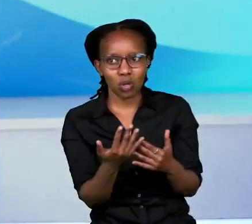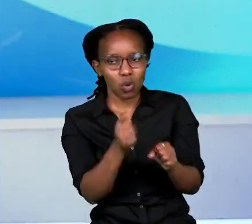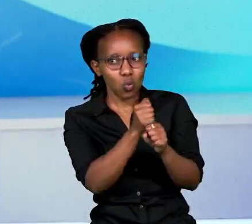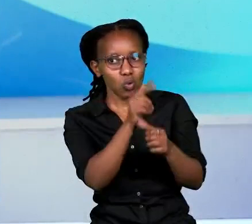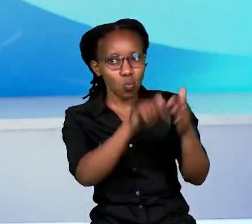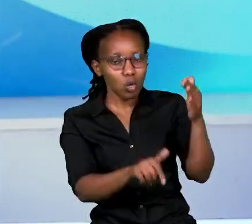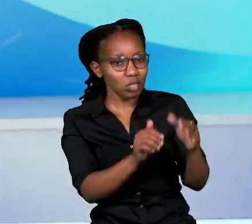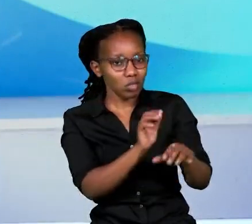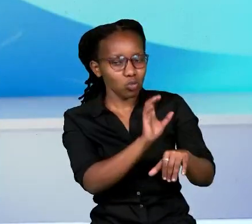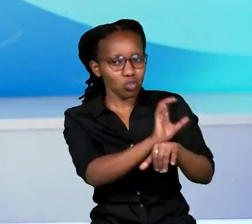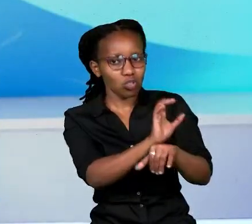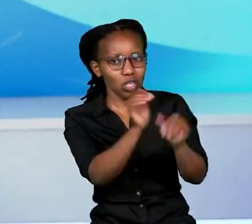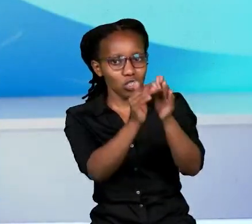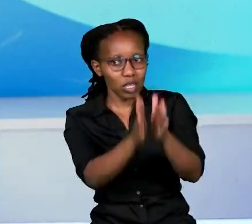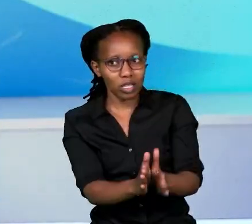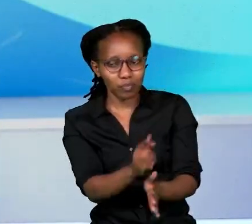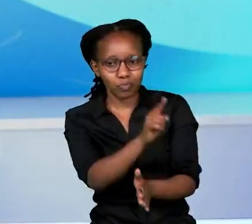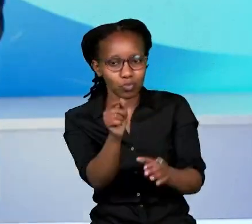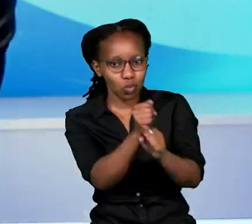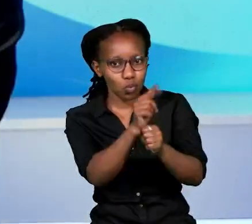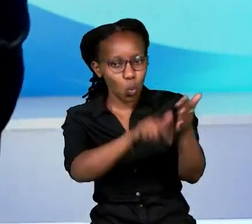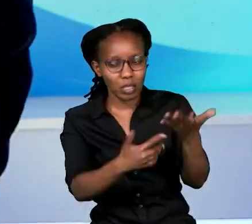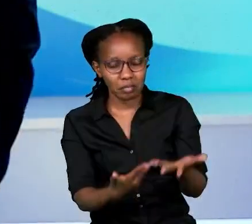those churches? As church leaders, what are you people going to do?